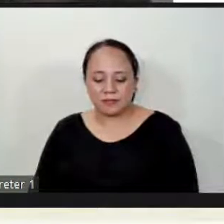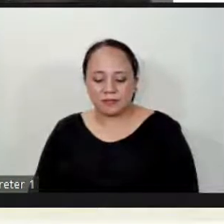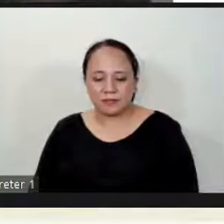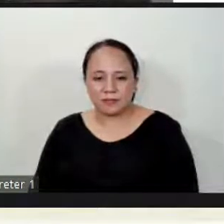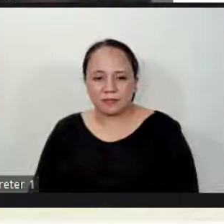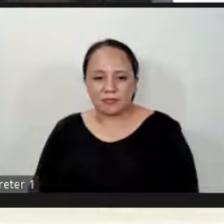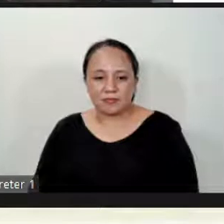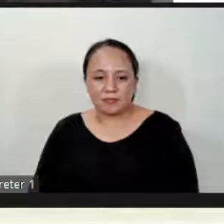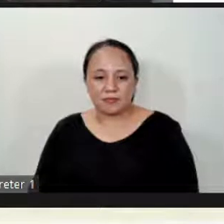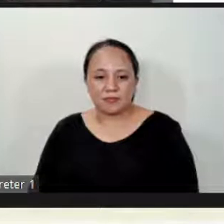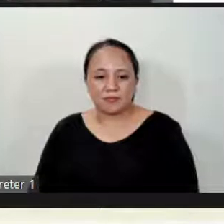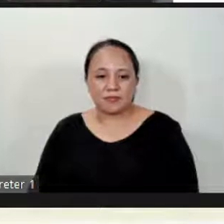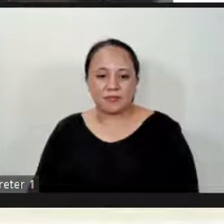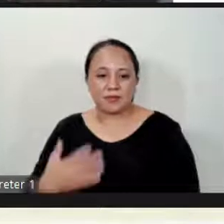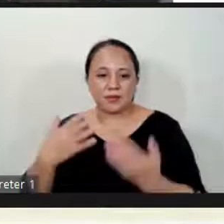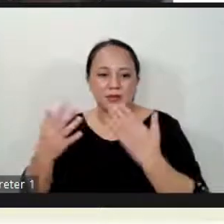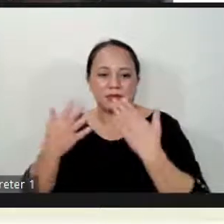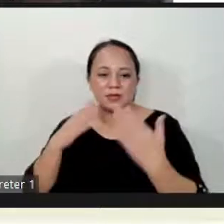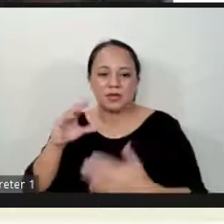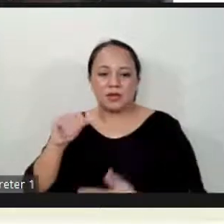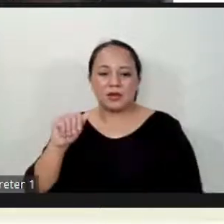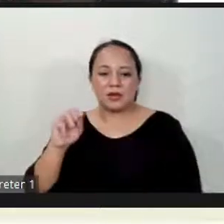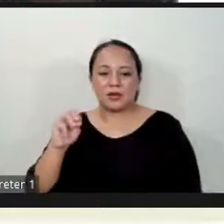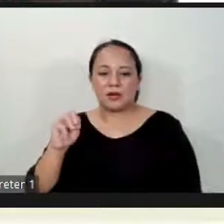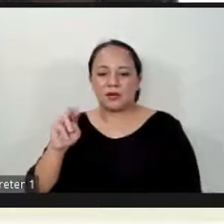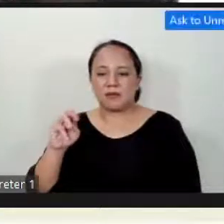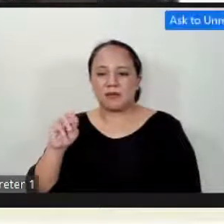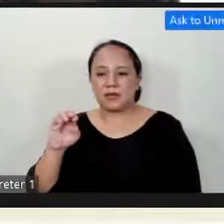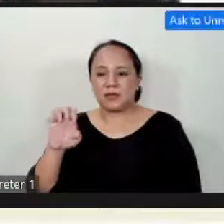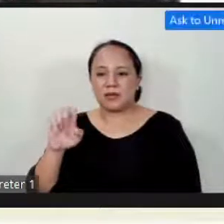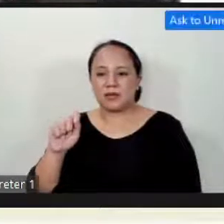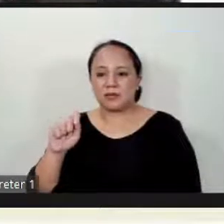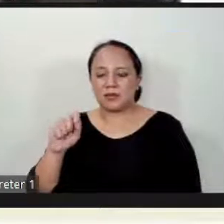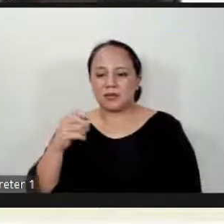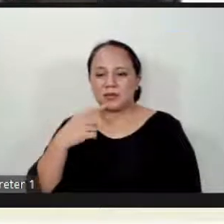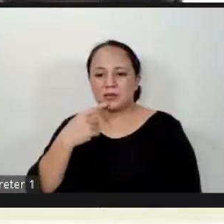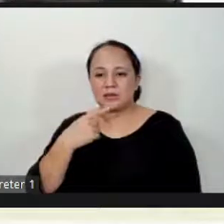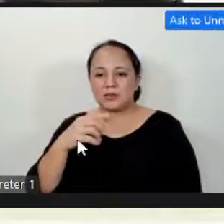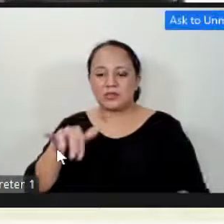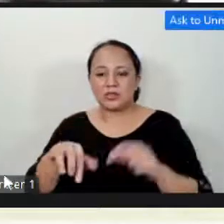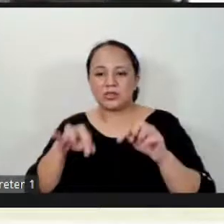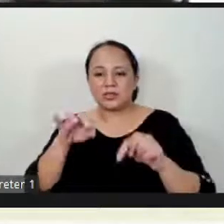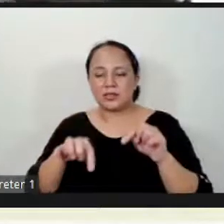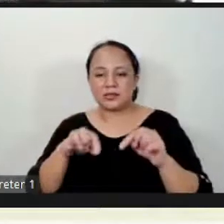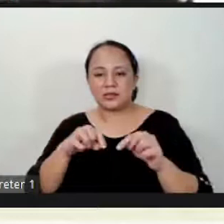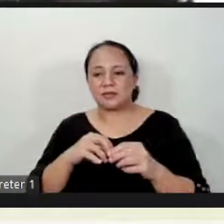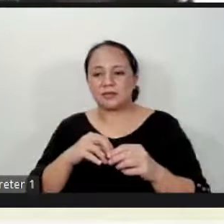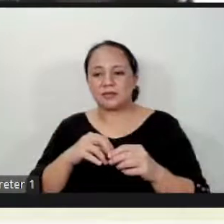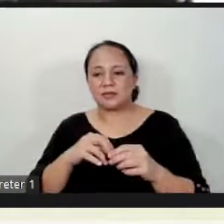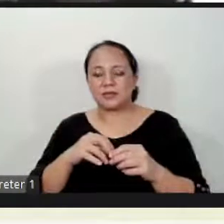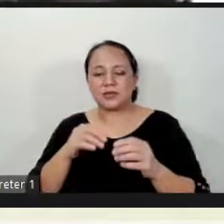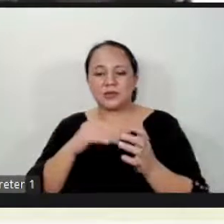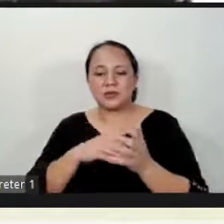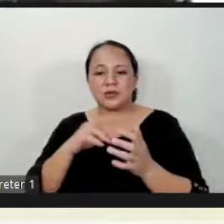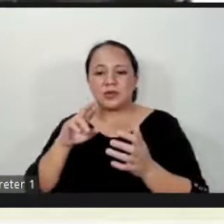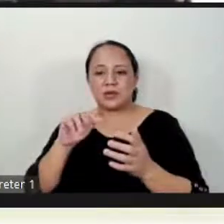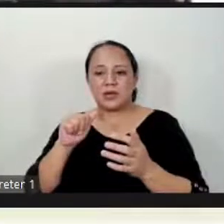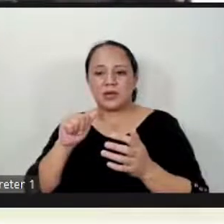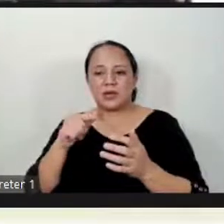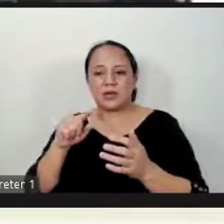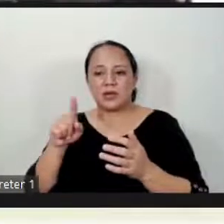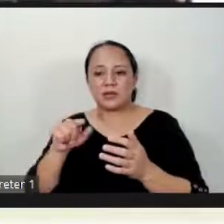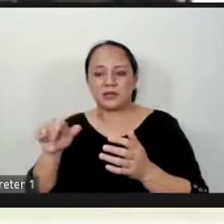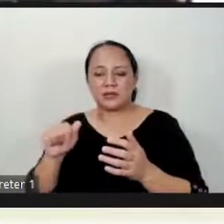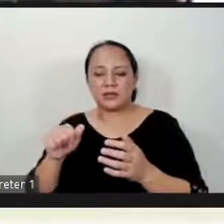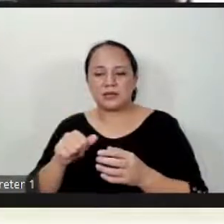Carmen Oste wanted to say something, but before that, I just wanted to say on chat that Dr. Ragasa was also